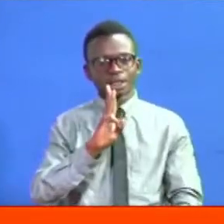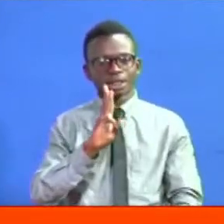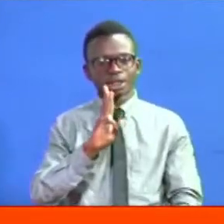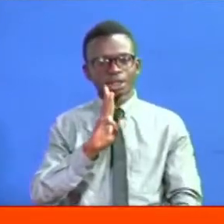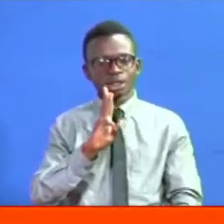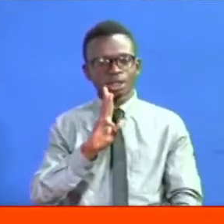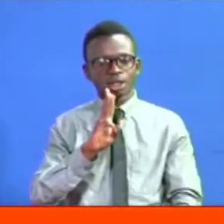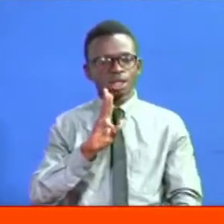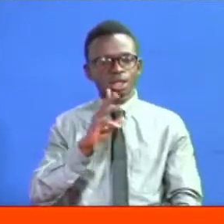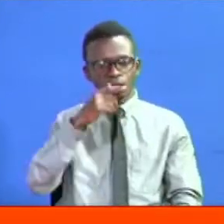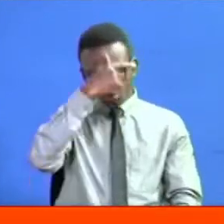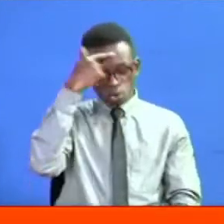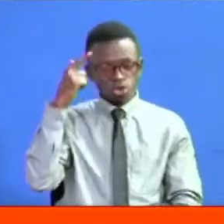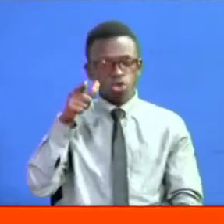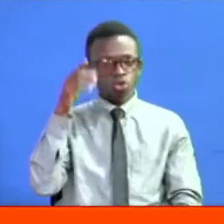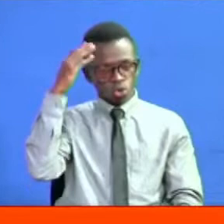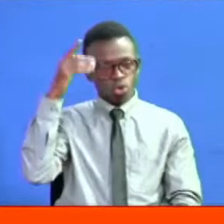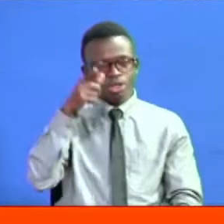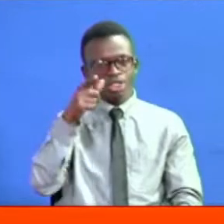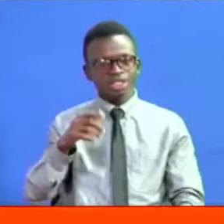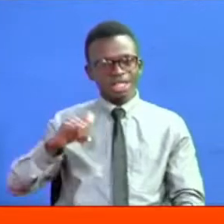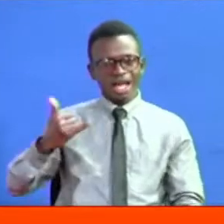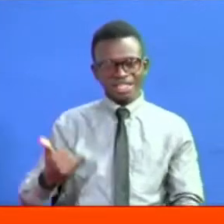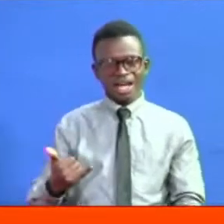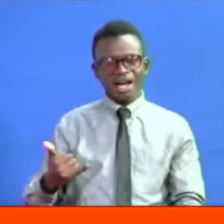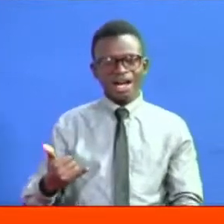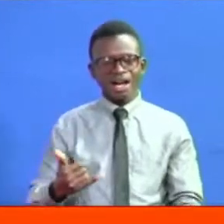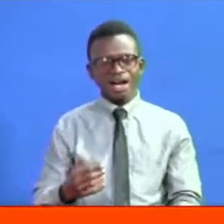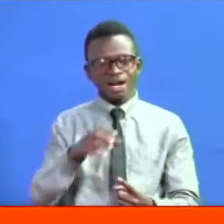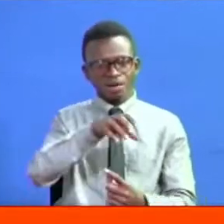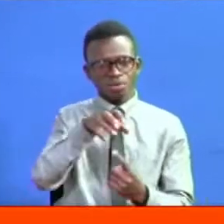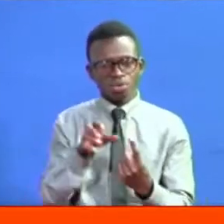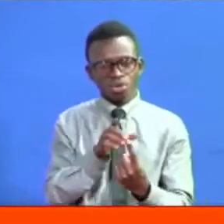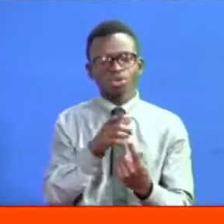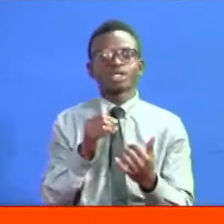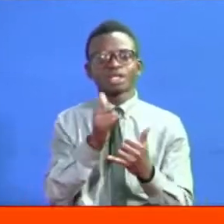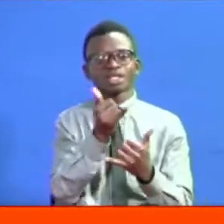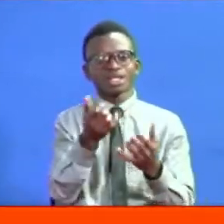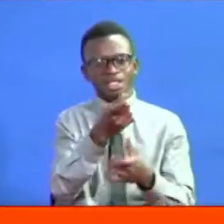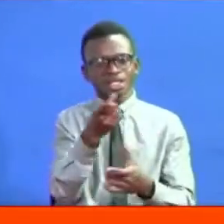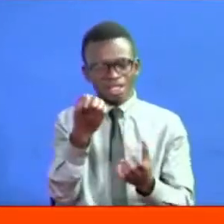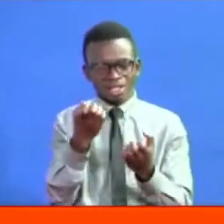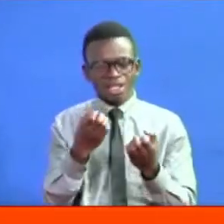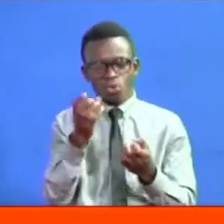Juu unajua ni young crop na inahitaji maji at least ndio grow up.